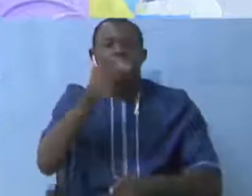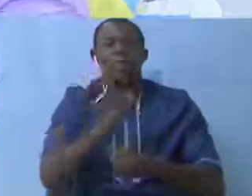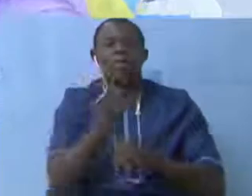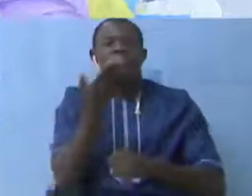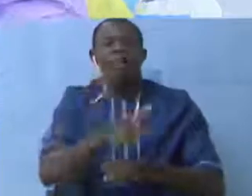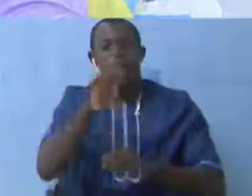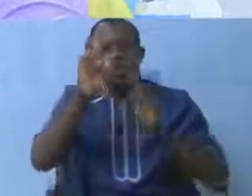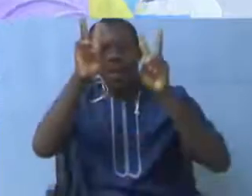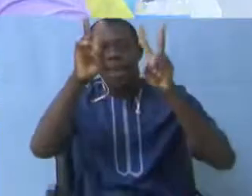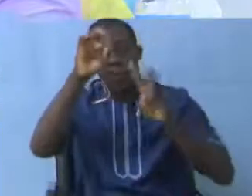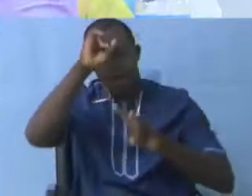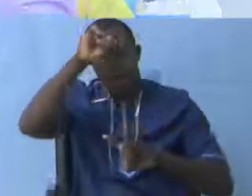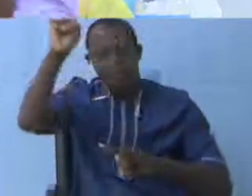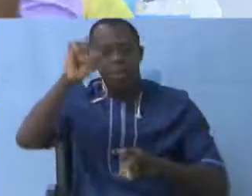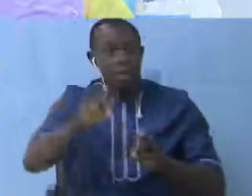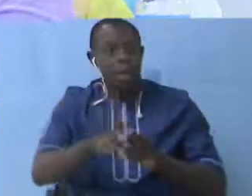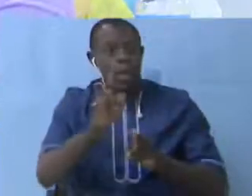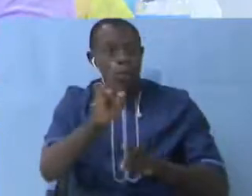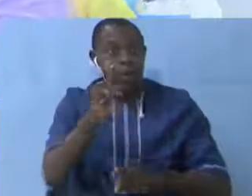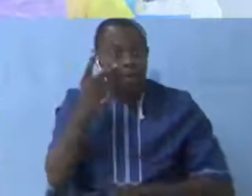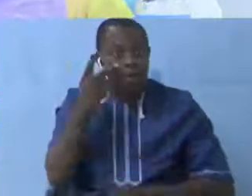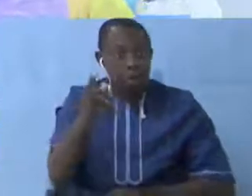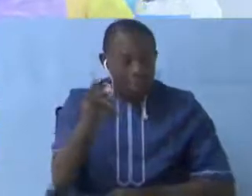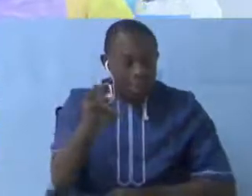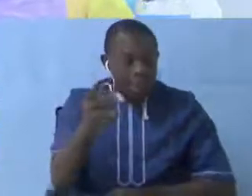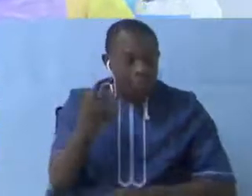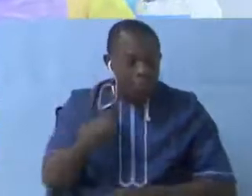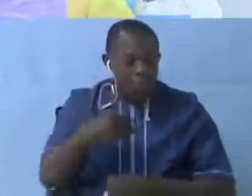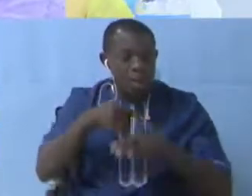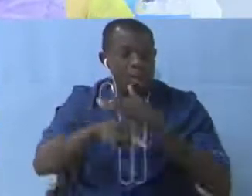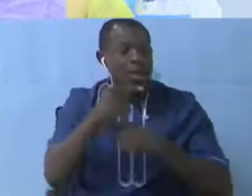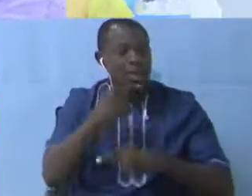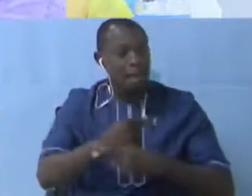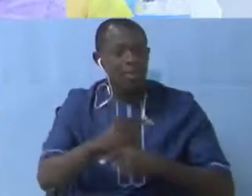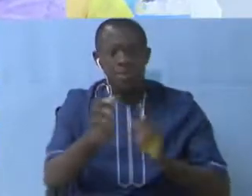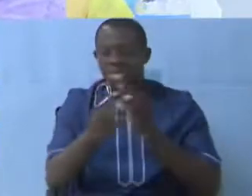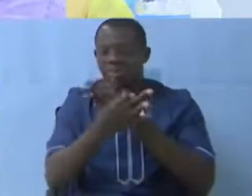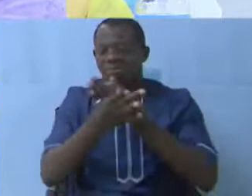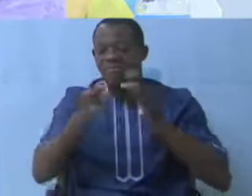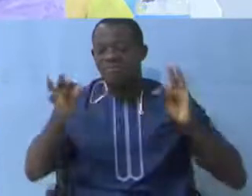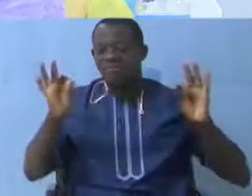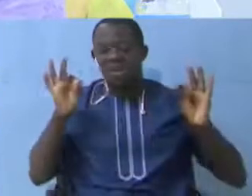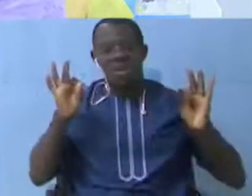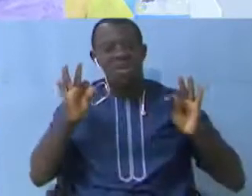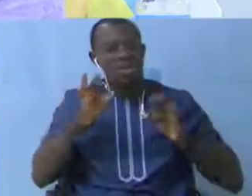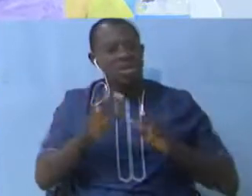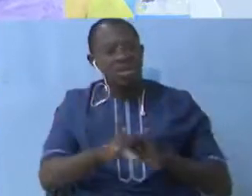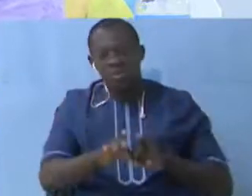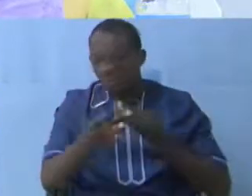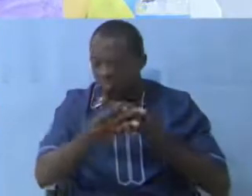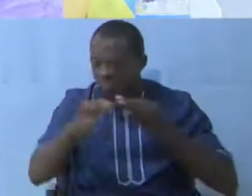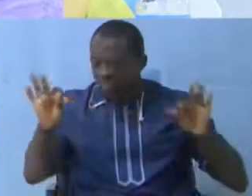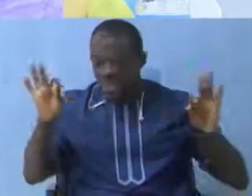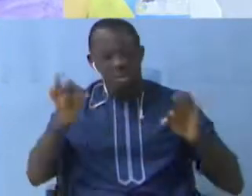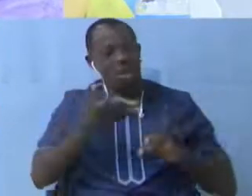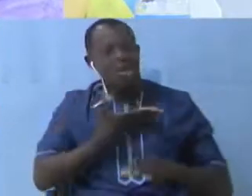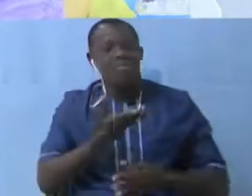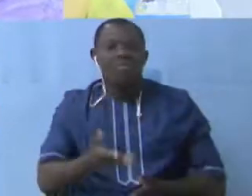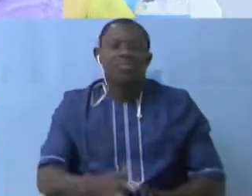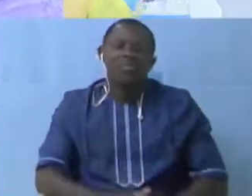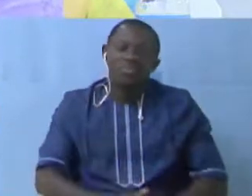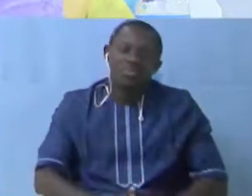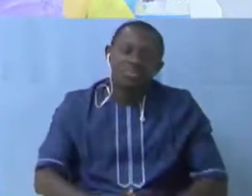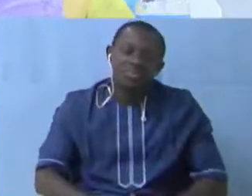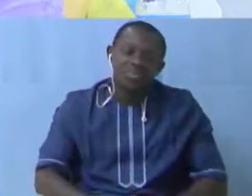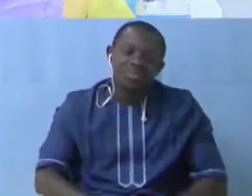see that the country people were relieved. ca njëlbeen na nit ñëpp seen xel daloon na ñu ngi fiir ñu ngi